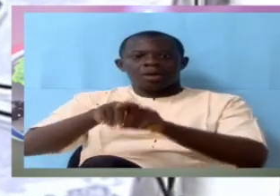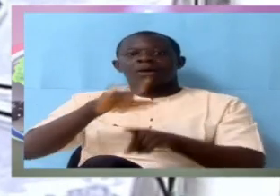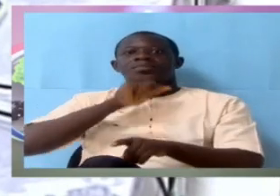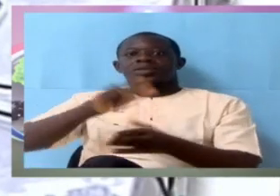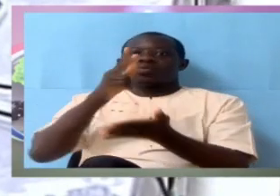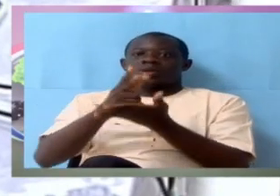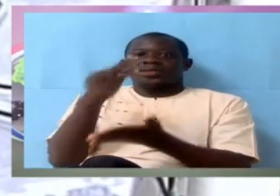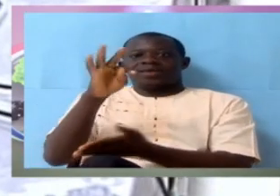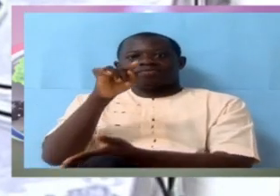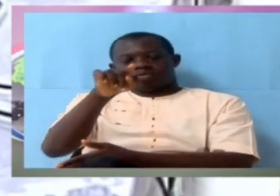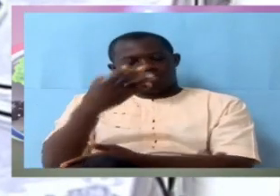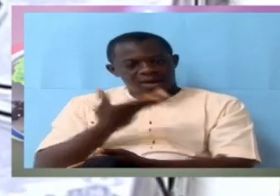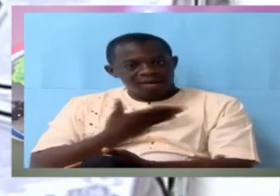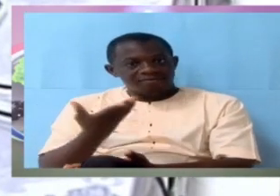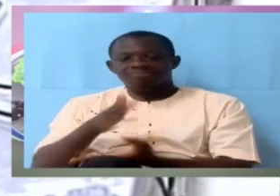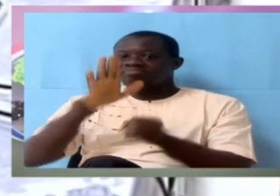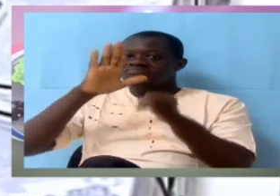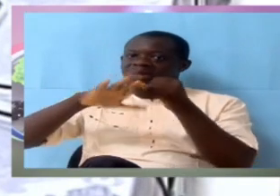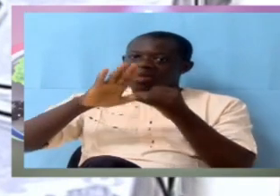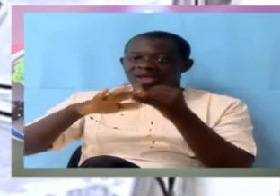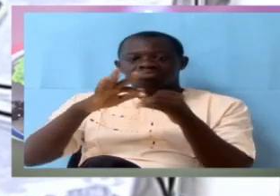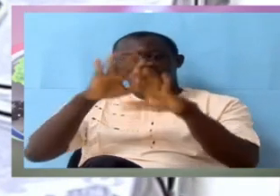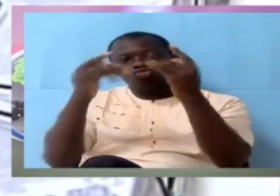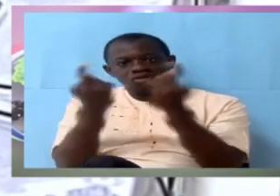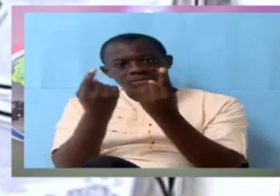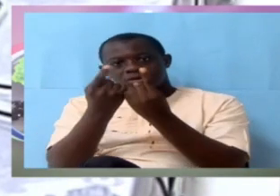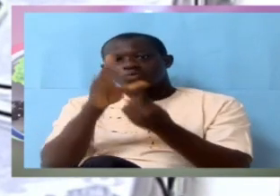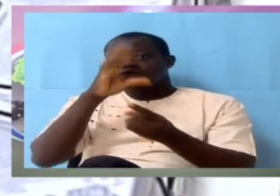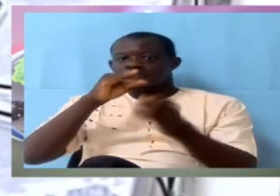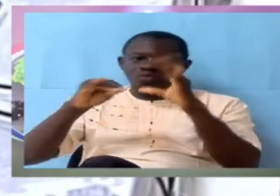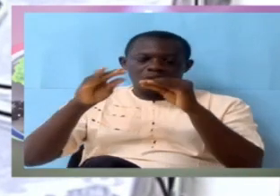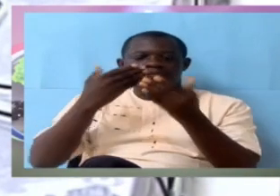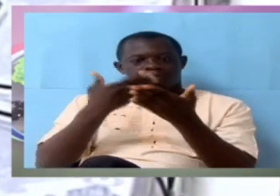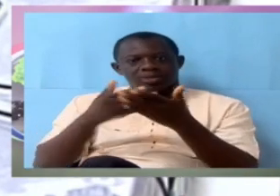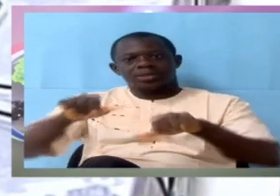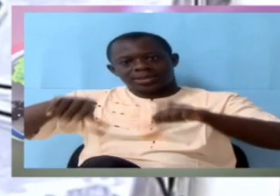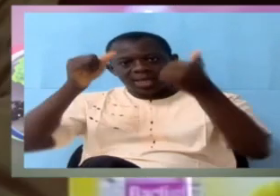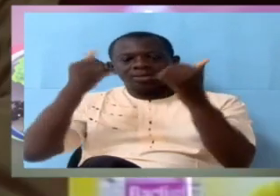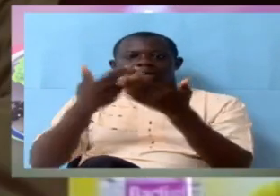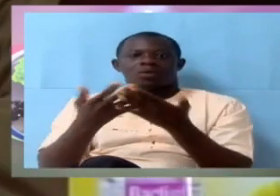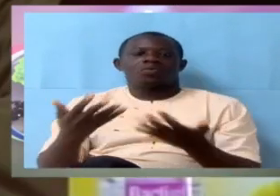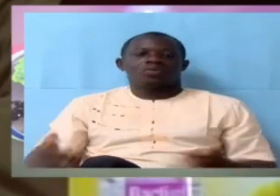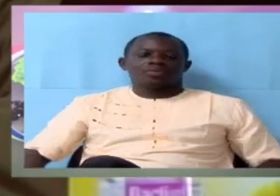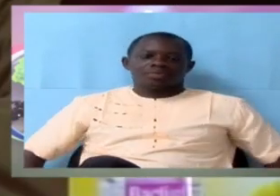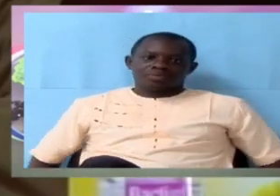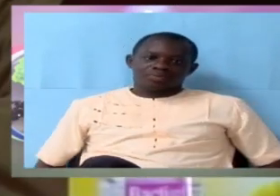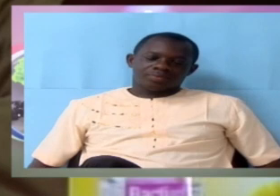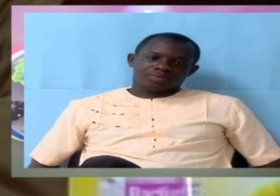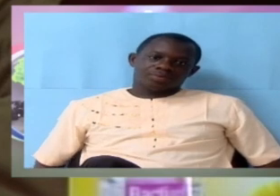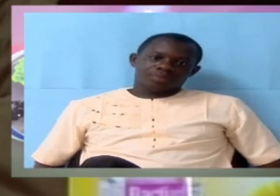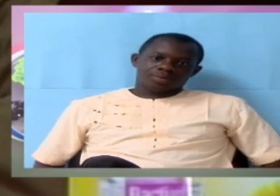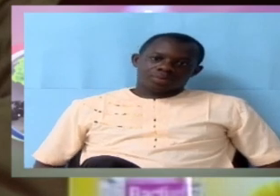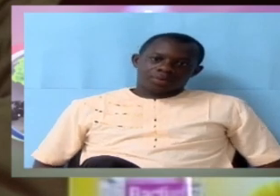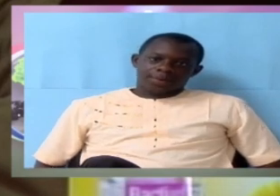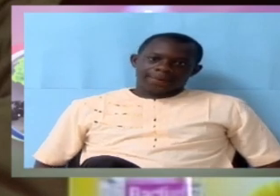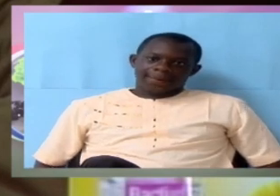Witness, if you have final remarks to make, please proceed to do so. Sila ode wairi commissioner lu mo manna soto membe nyinin